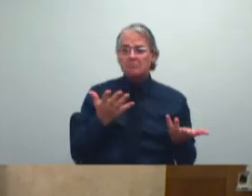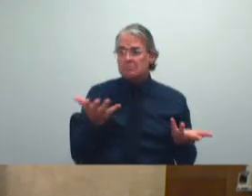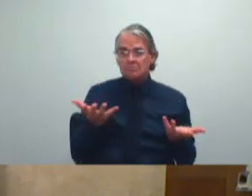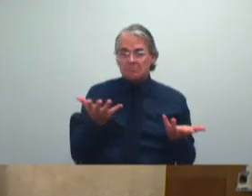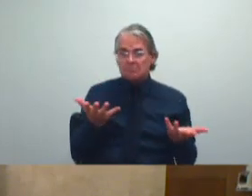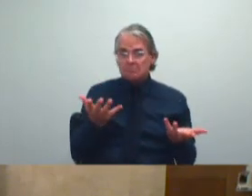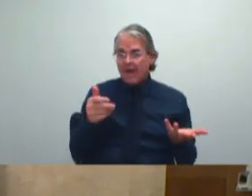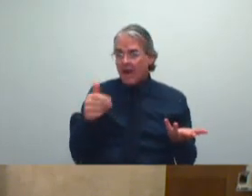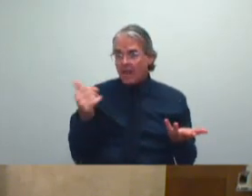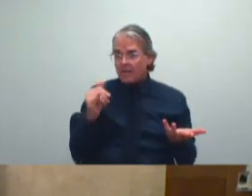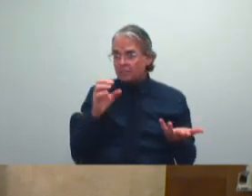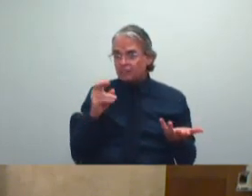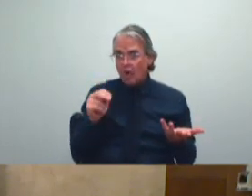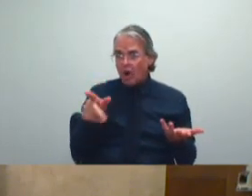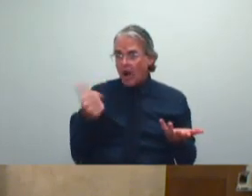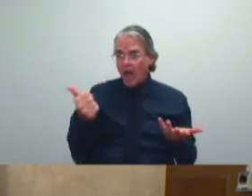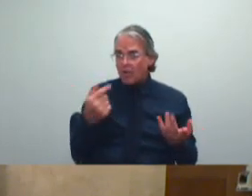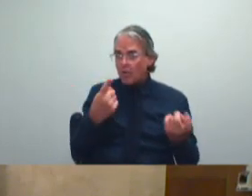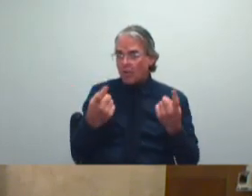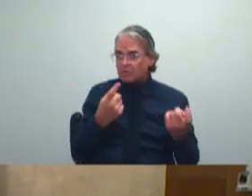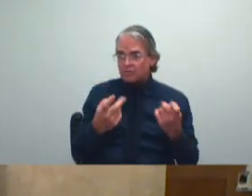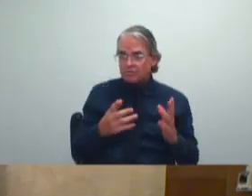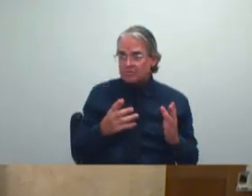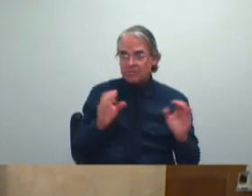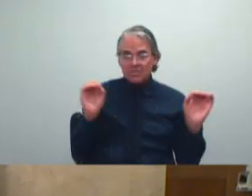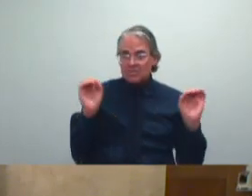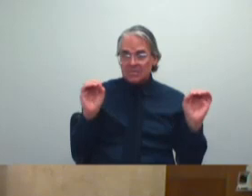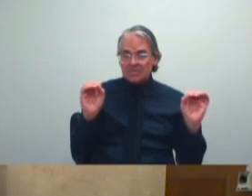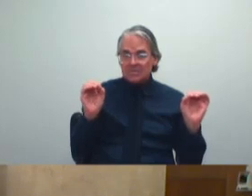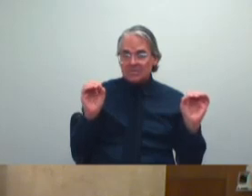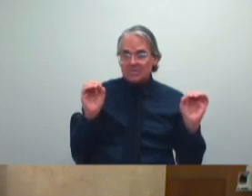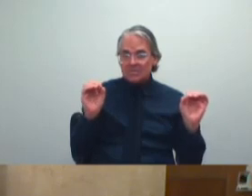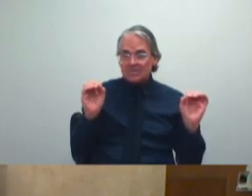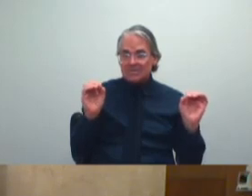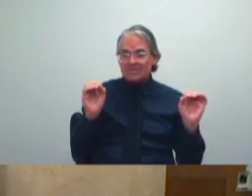good? All right, perfect.